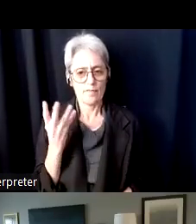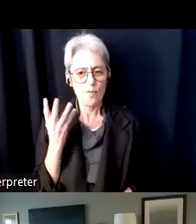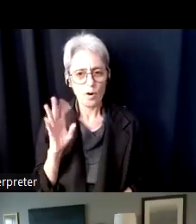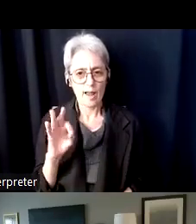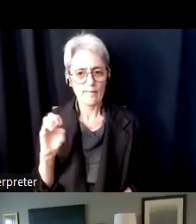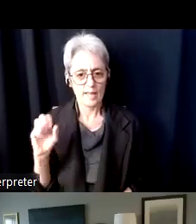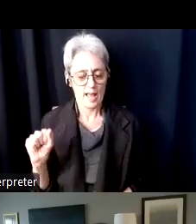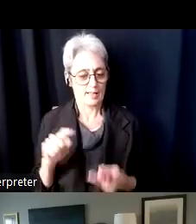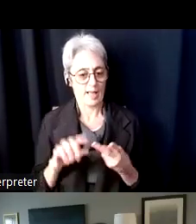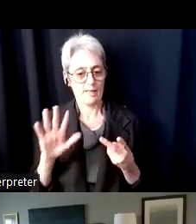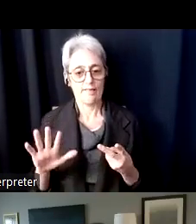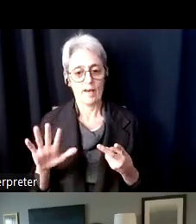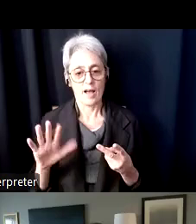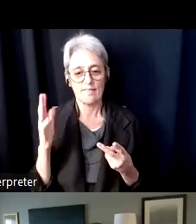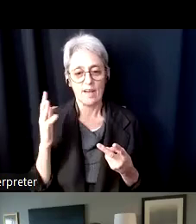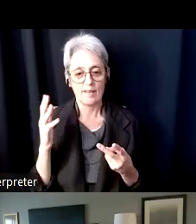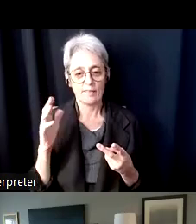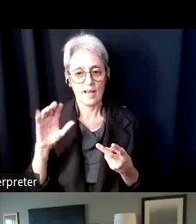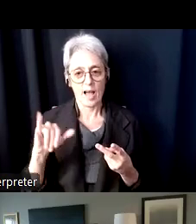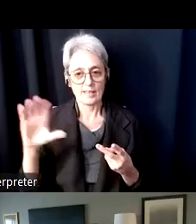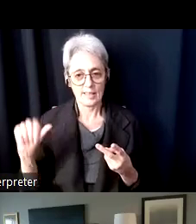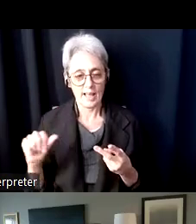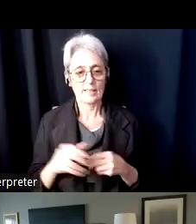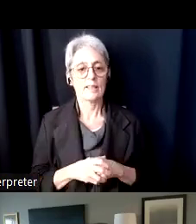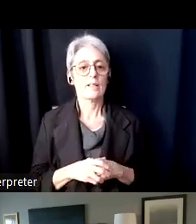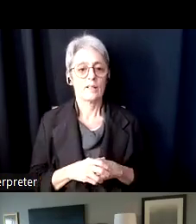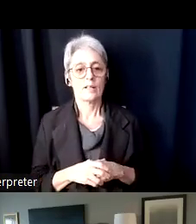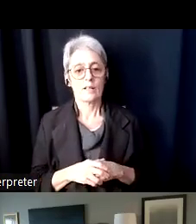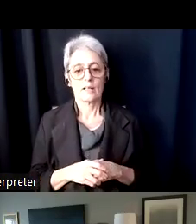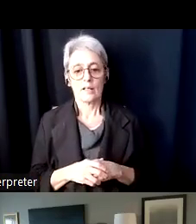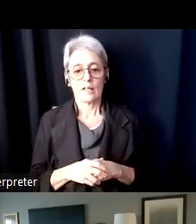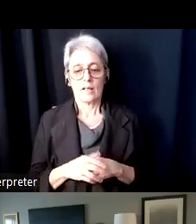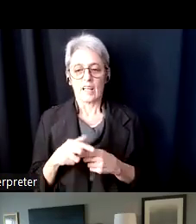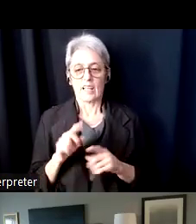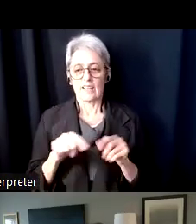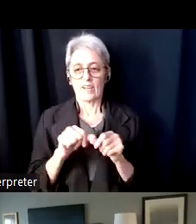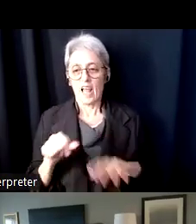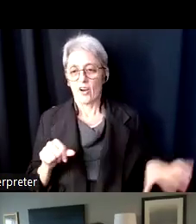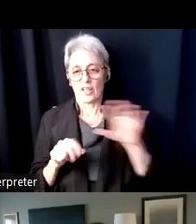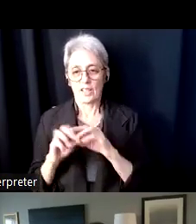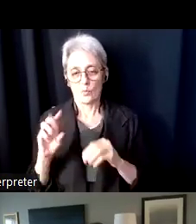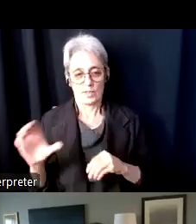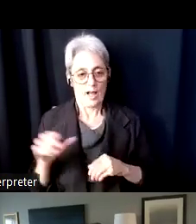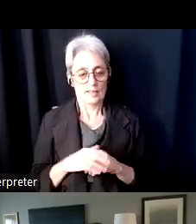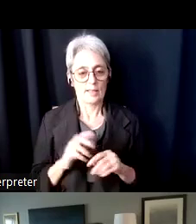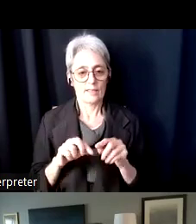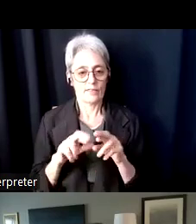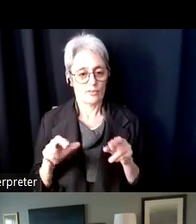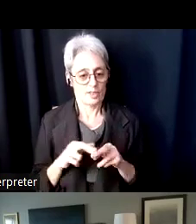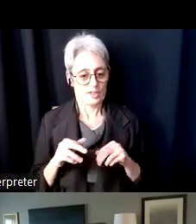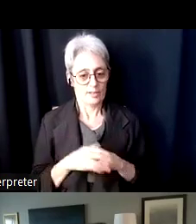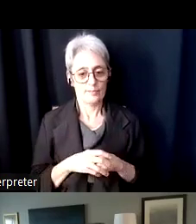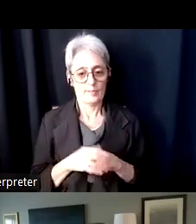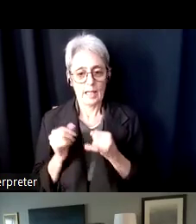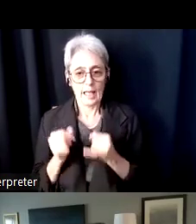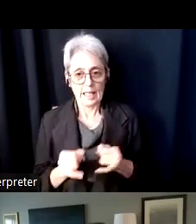5 ICAs, and they are located in different parts of the states in different regions. So individuals have the choice depending